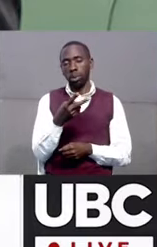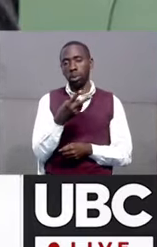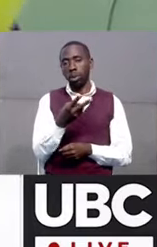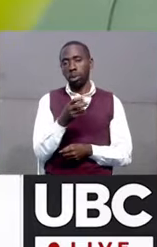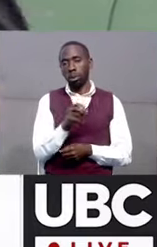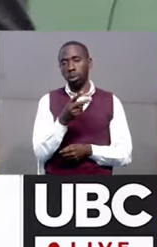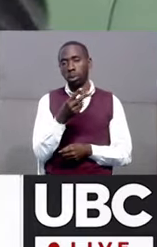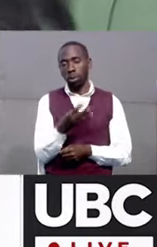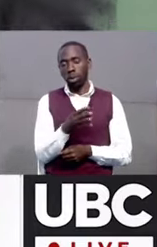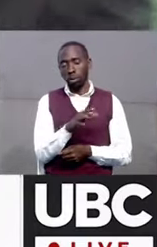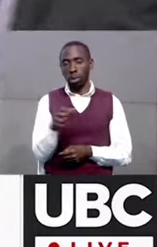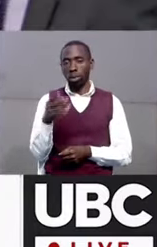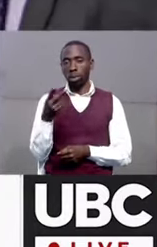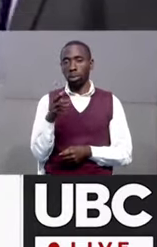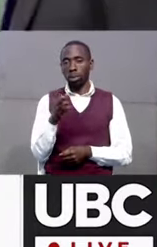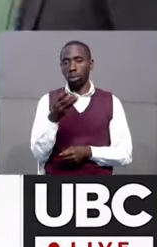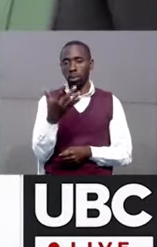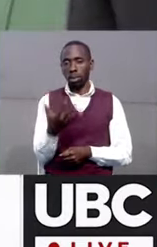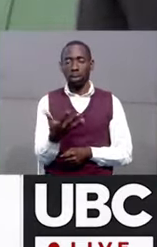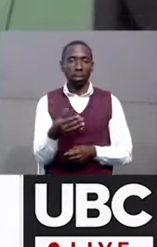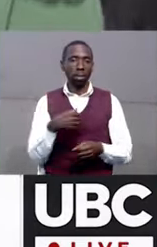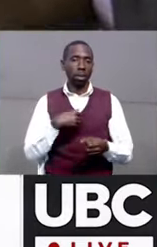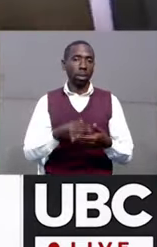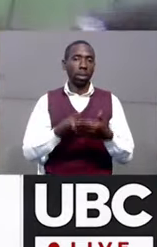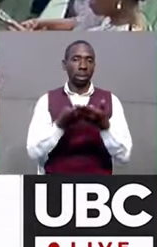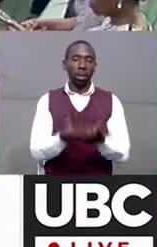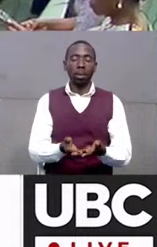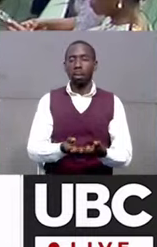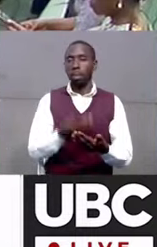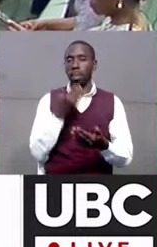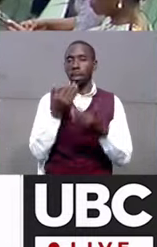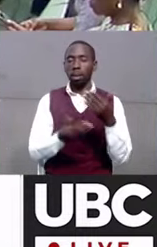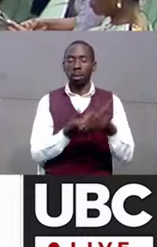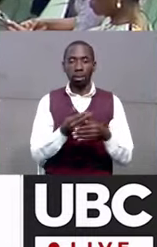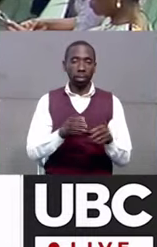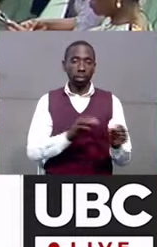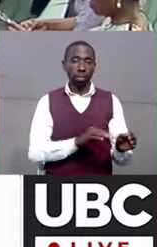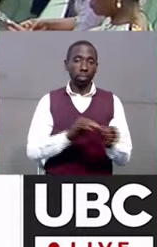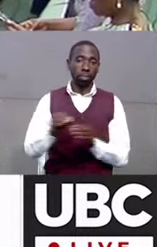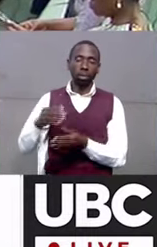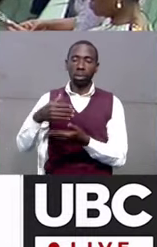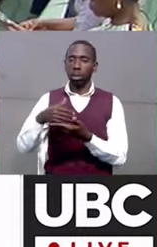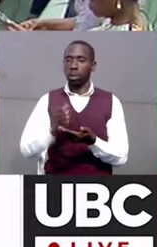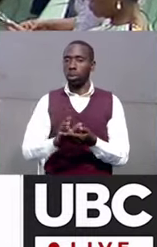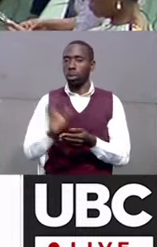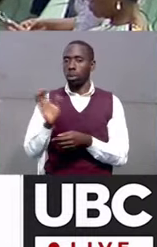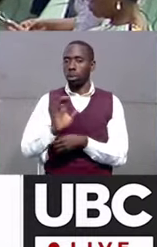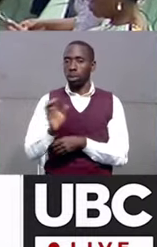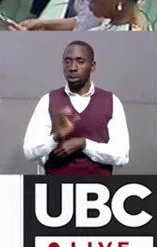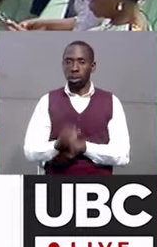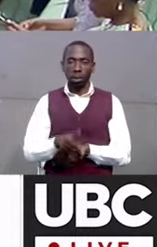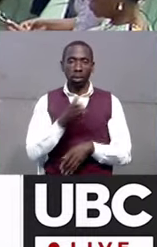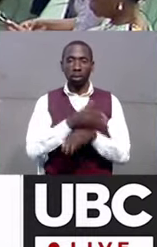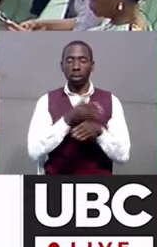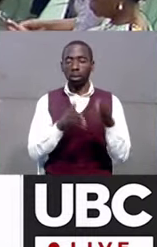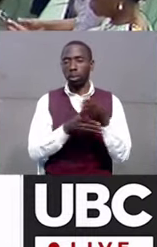2024-2025. I beg to lay. Thank you. Refer to the Sectoral Committee of Fiscal